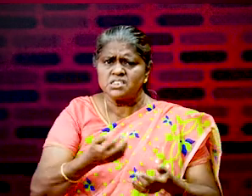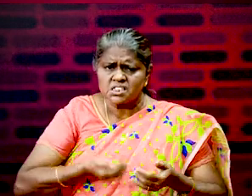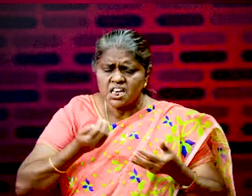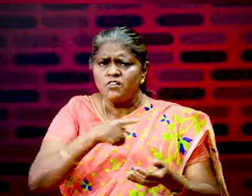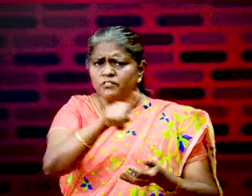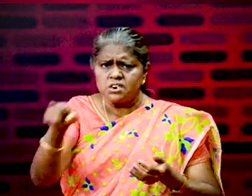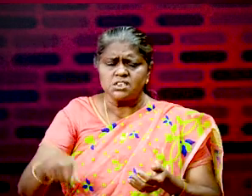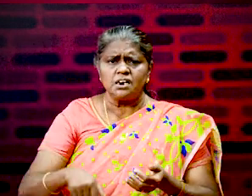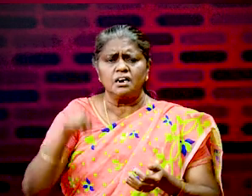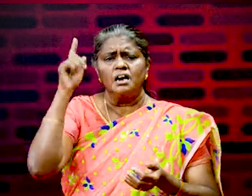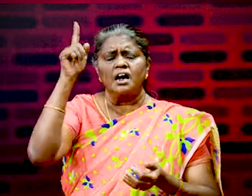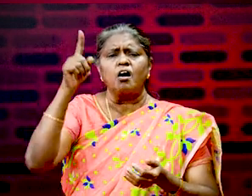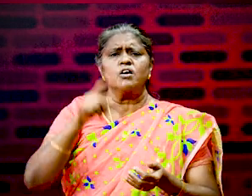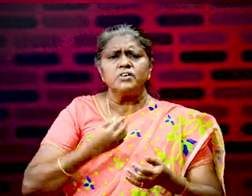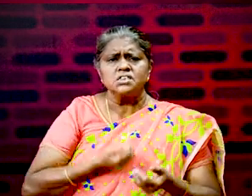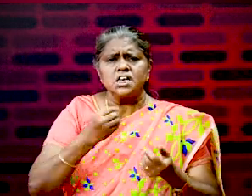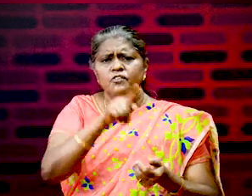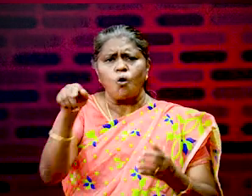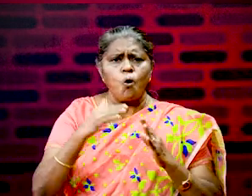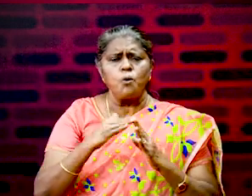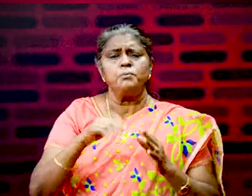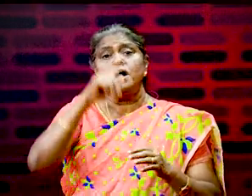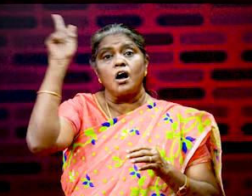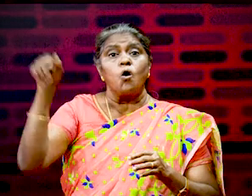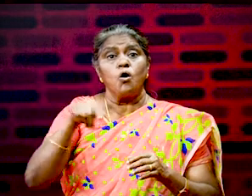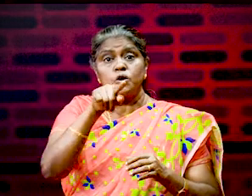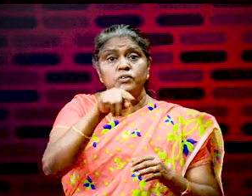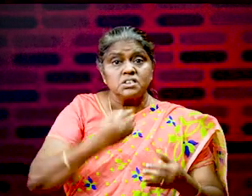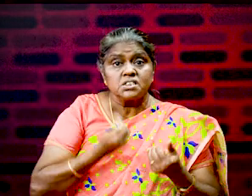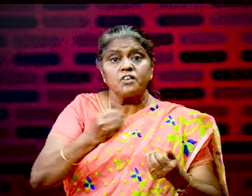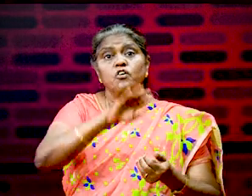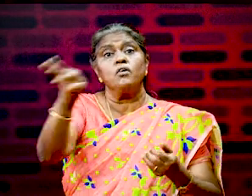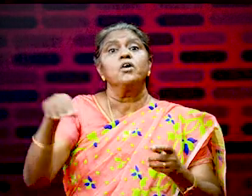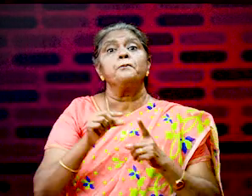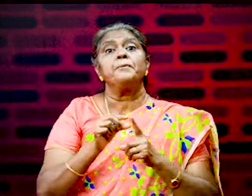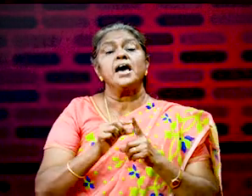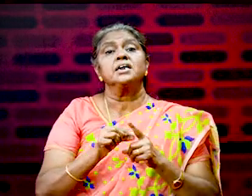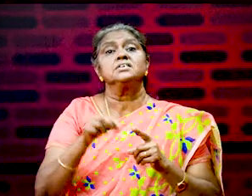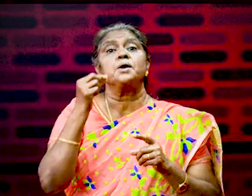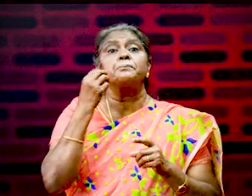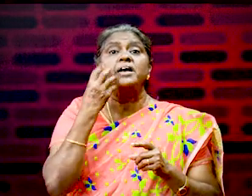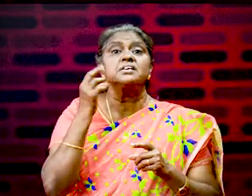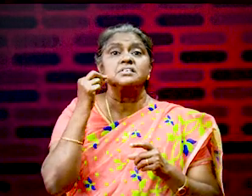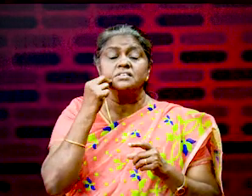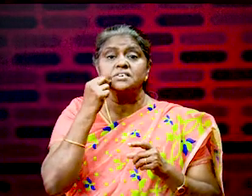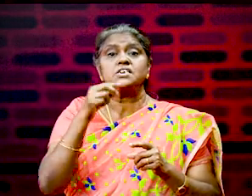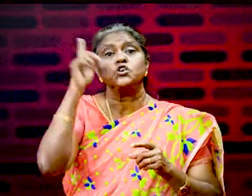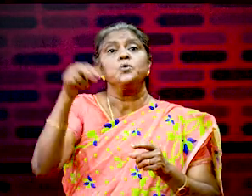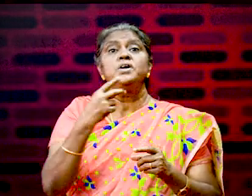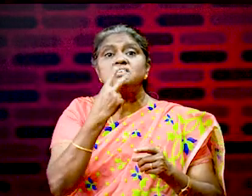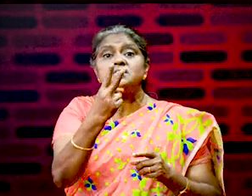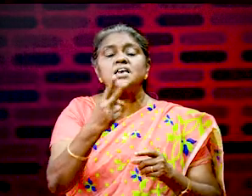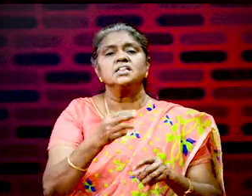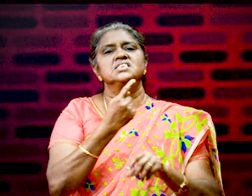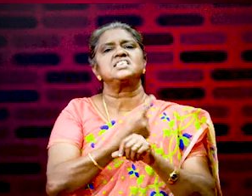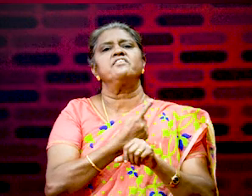will see the salvation of God. Fear not. Be strong, be bold, and be courageous. Fear not.